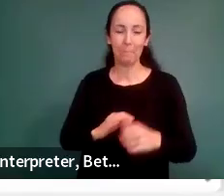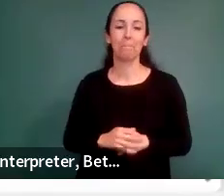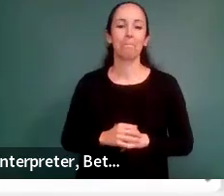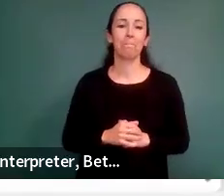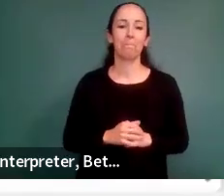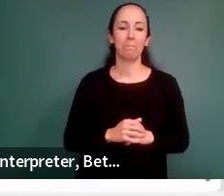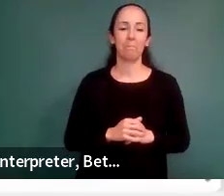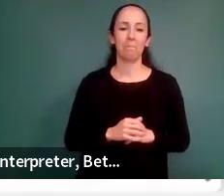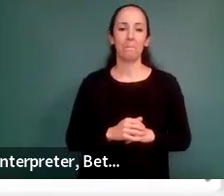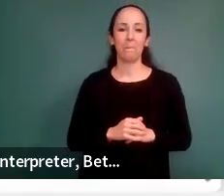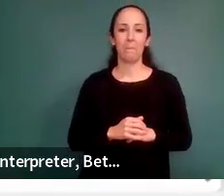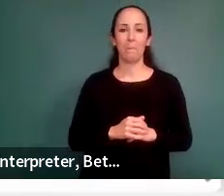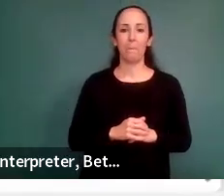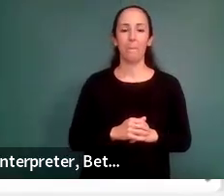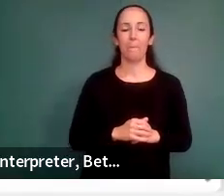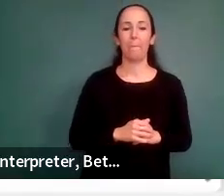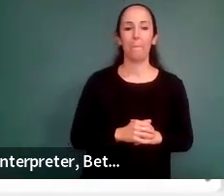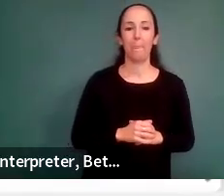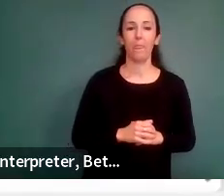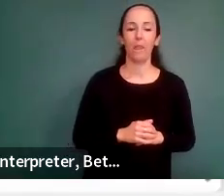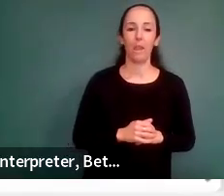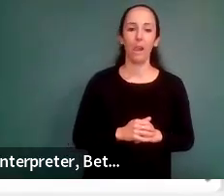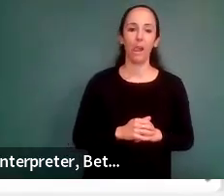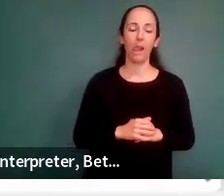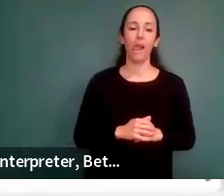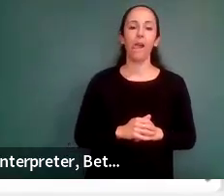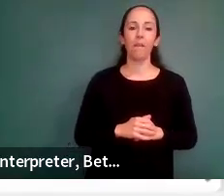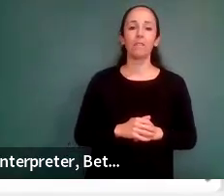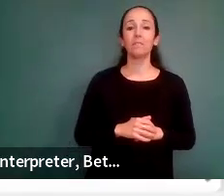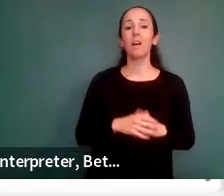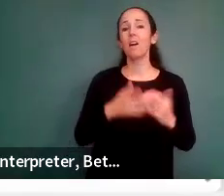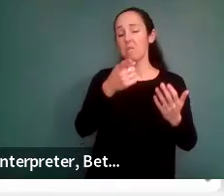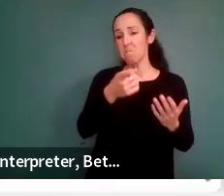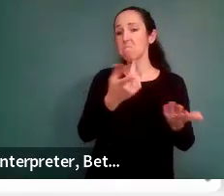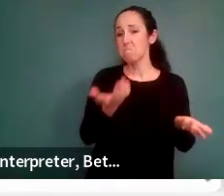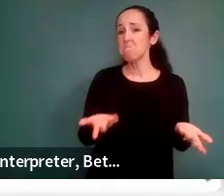2 steps, we have the bare bones outline of an accessible document.